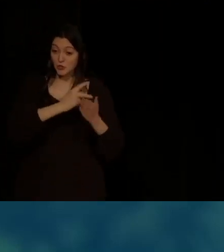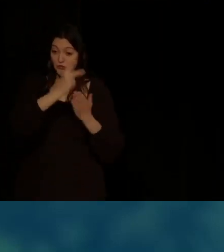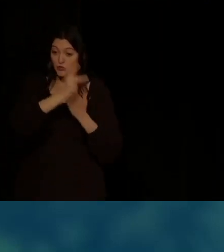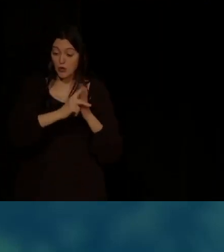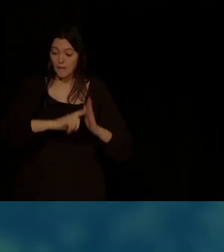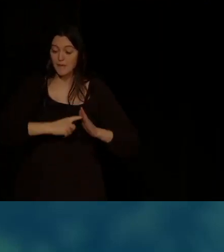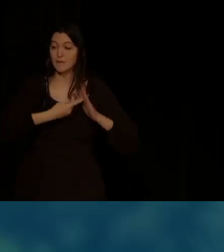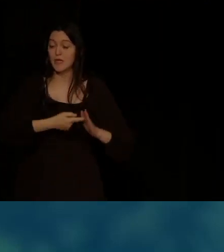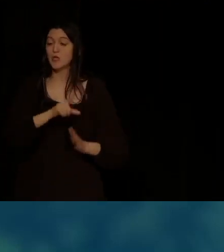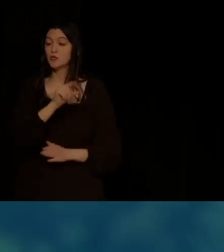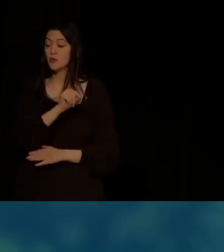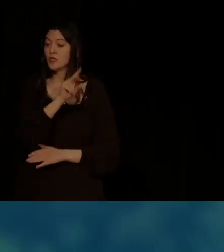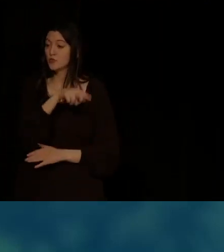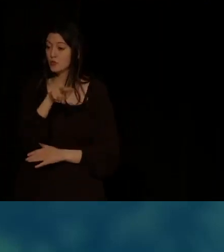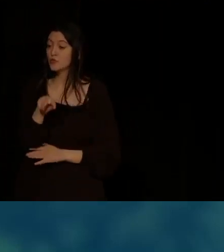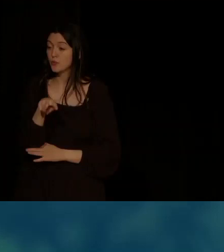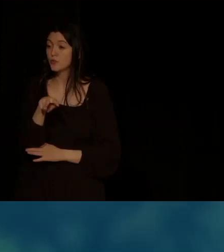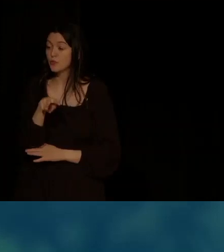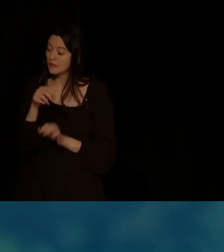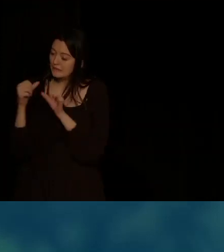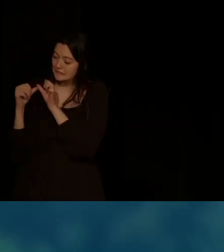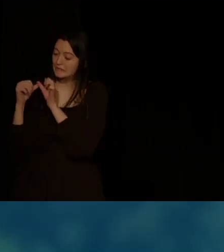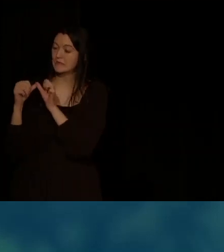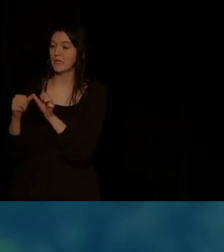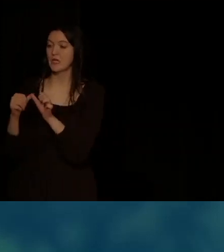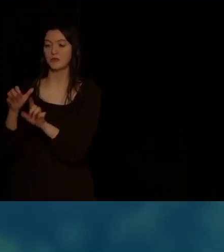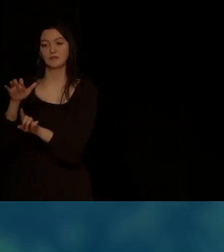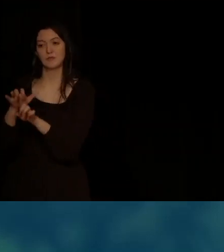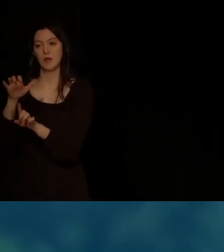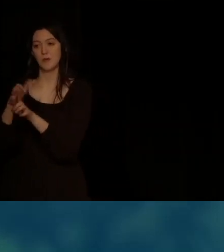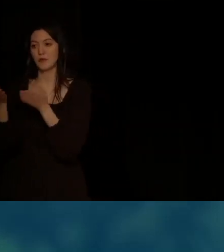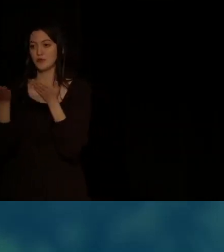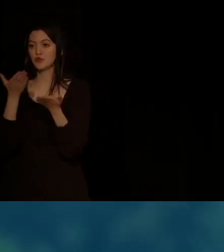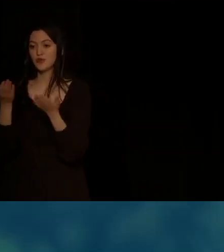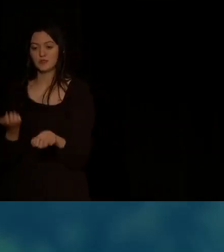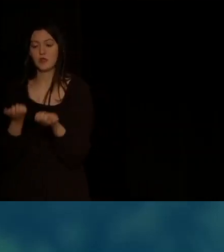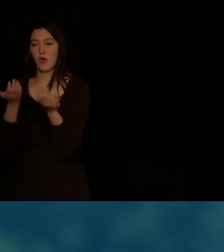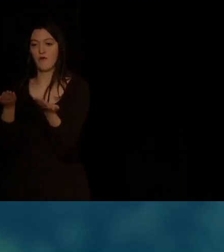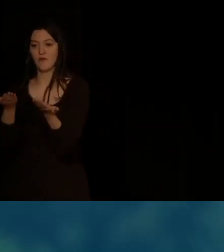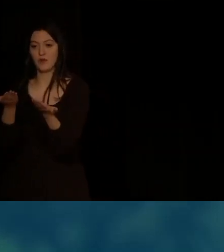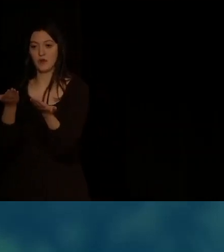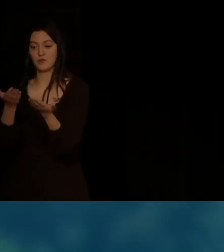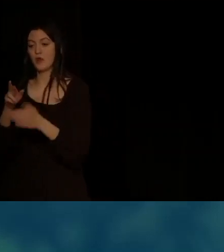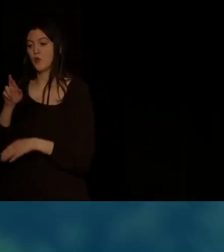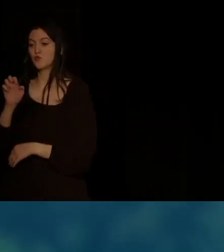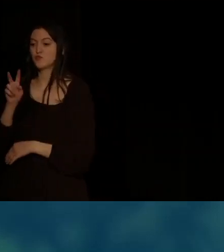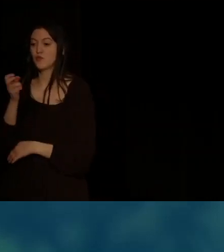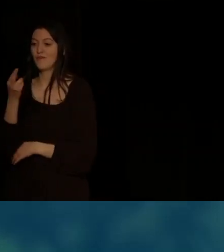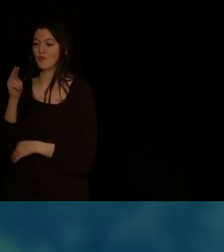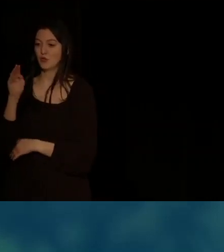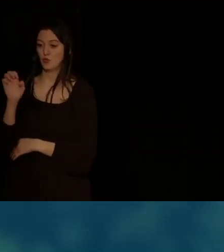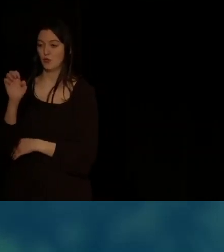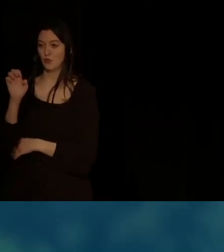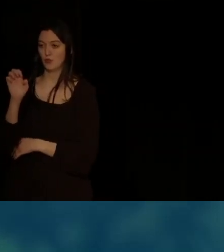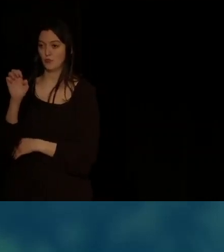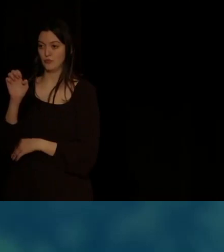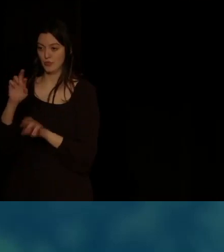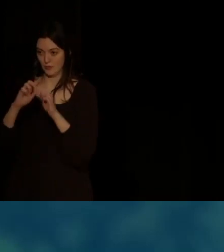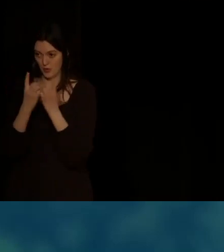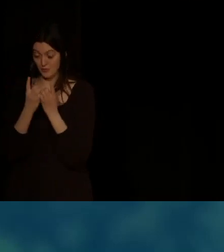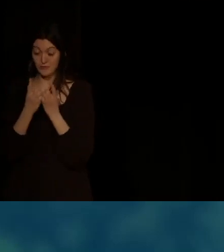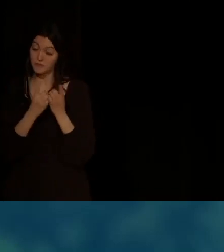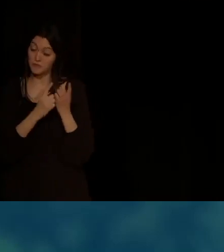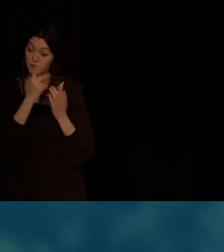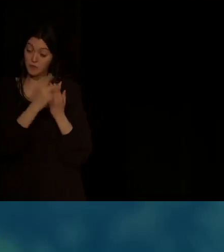began in 2022 and continues to be a popular service offered by our Revenue Department. This program